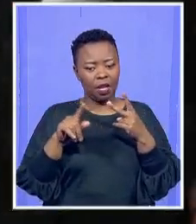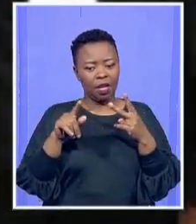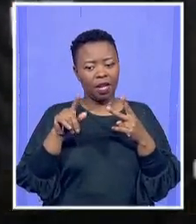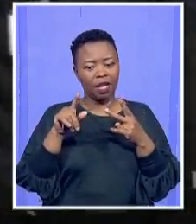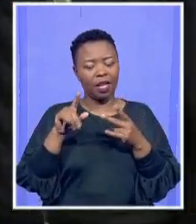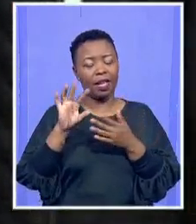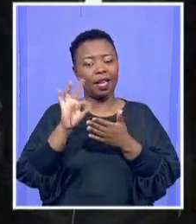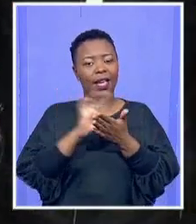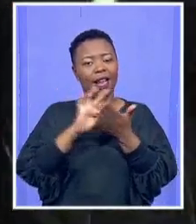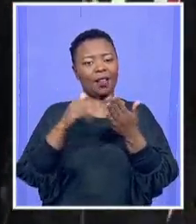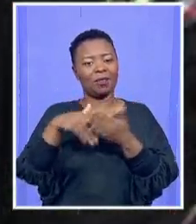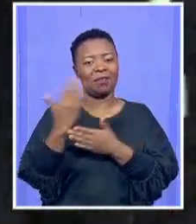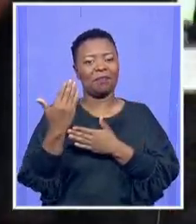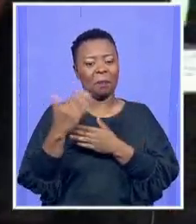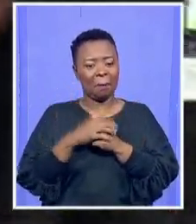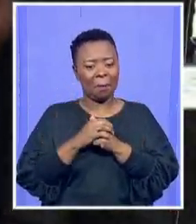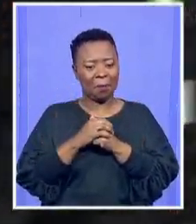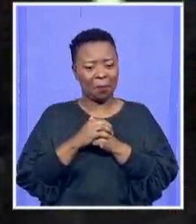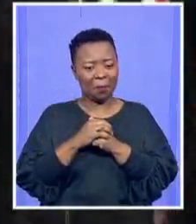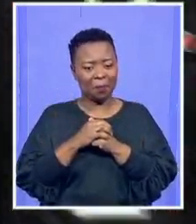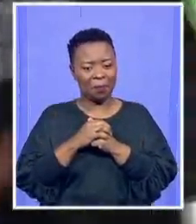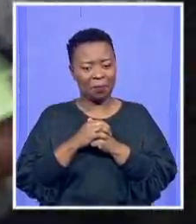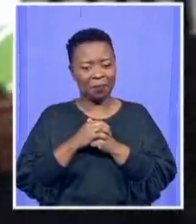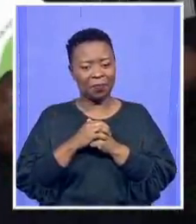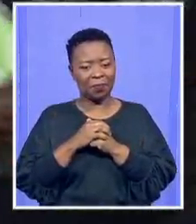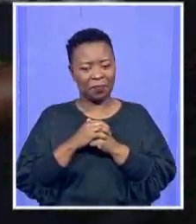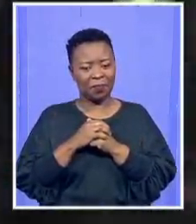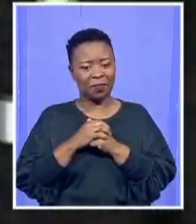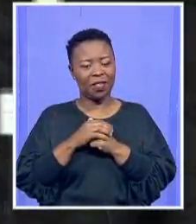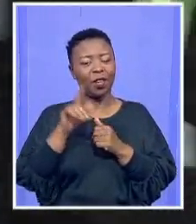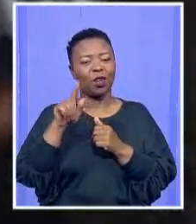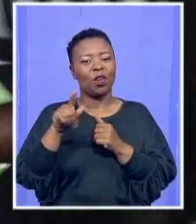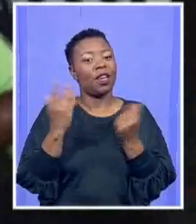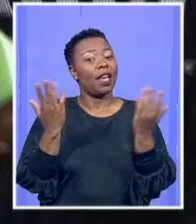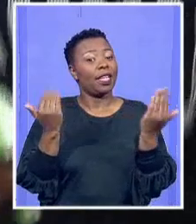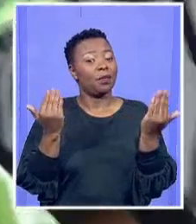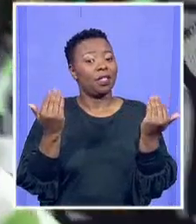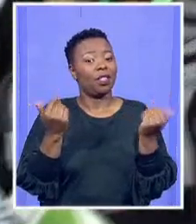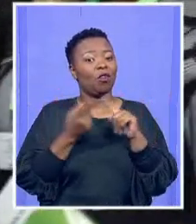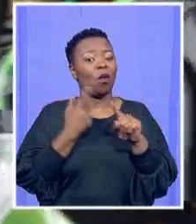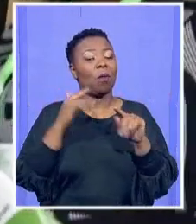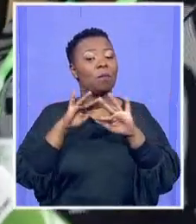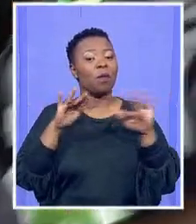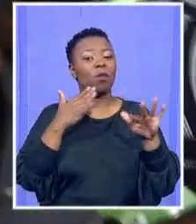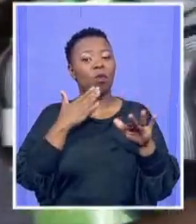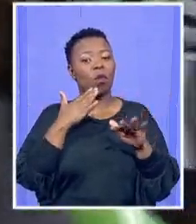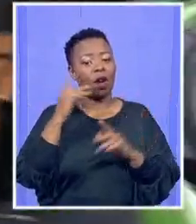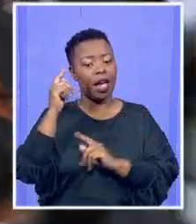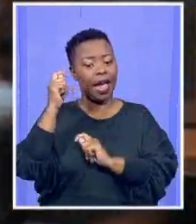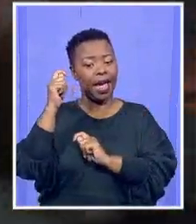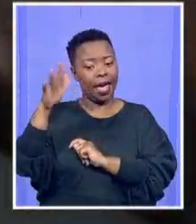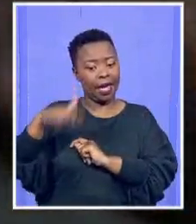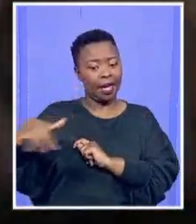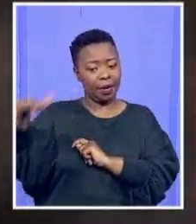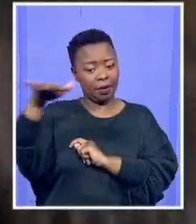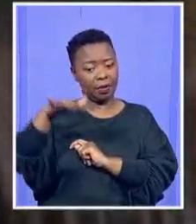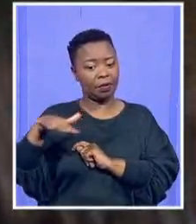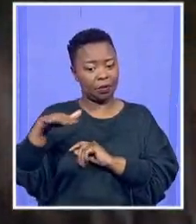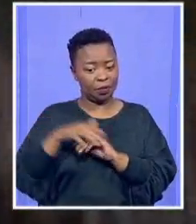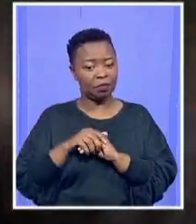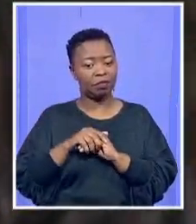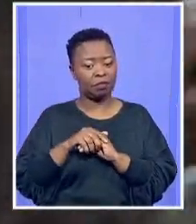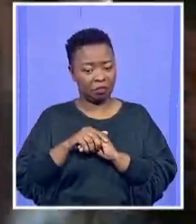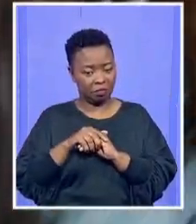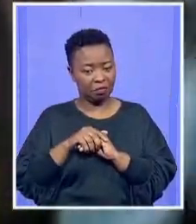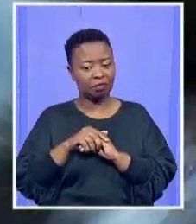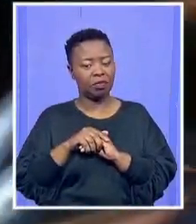election, you know, also being that the general expectation from the people of Kenya, and also we do know that there had